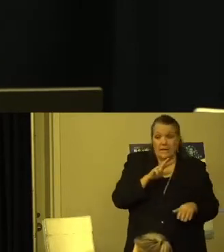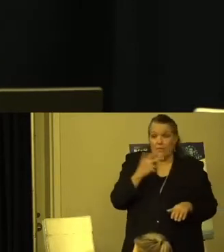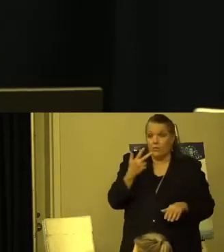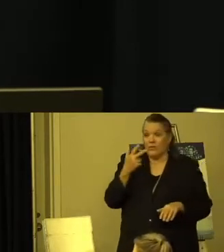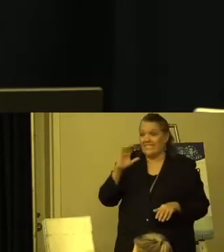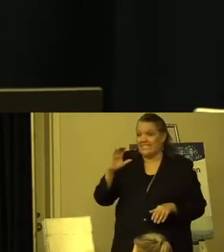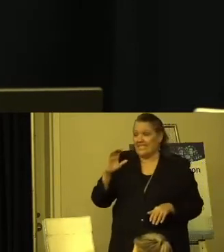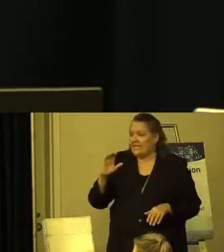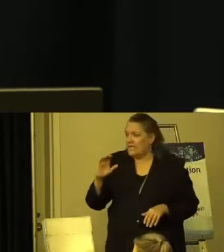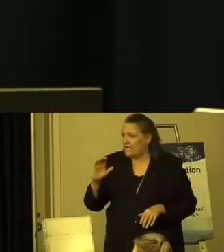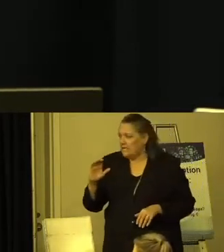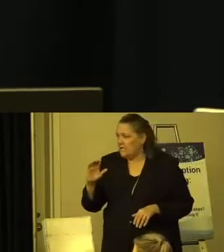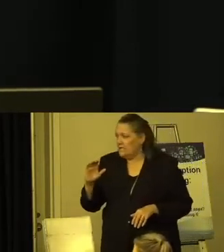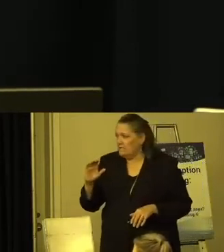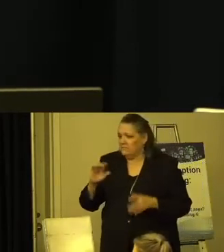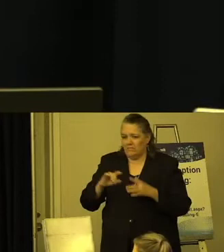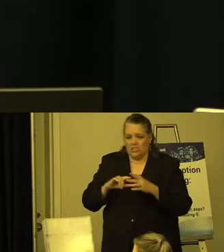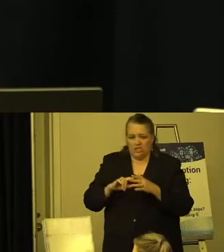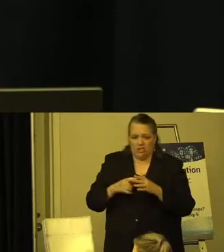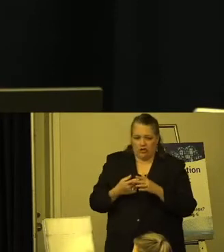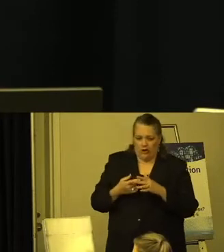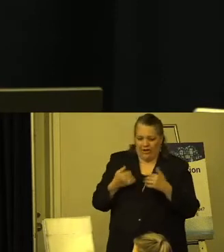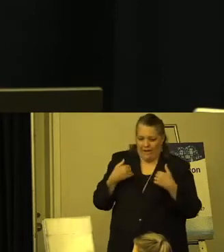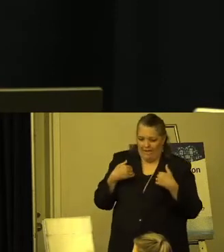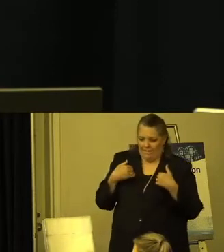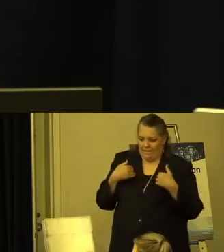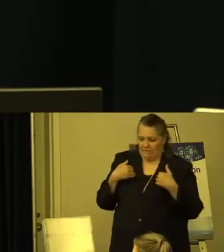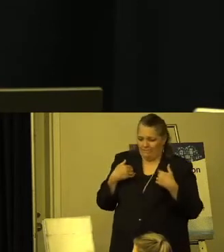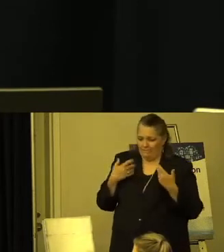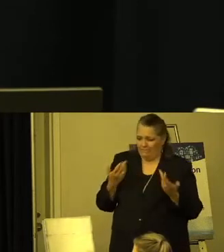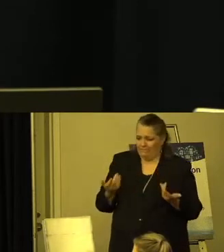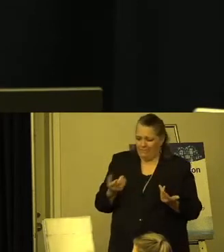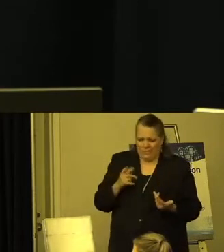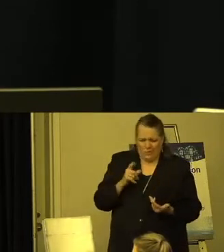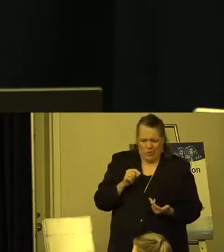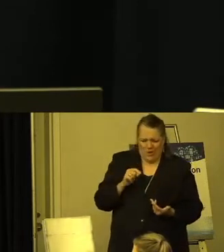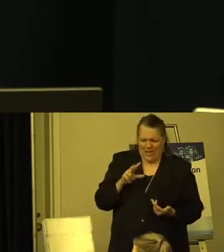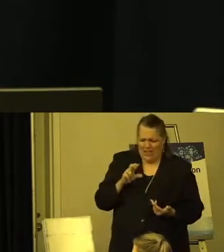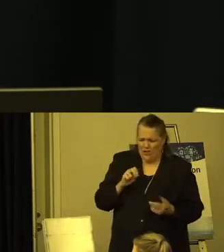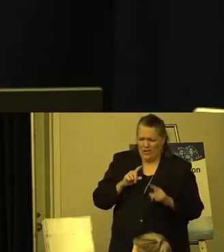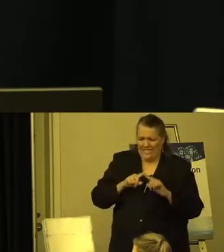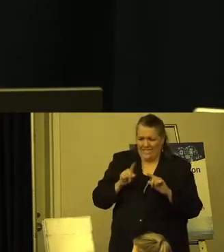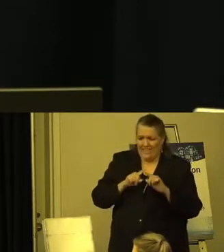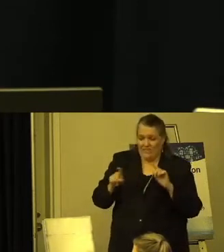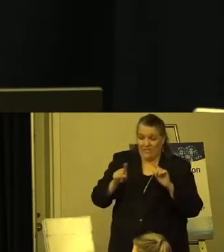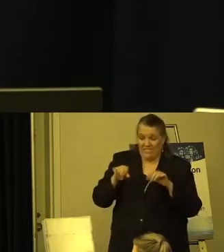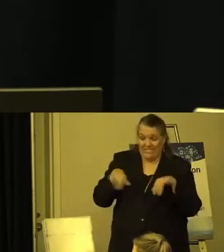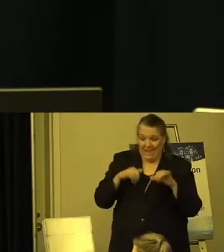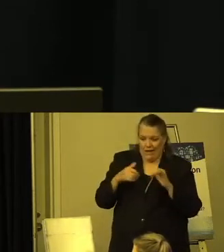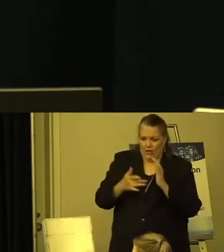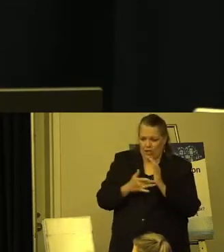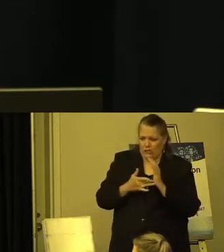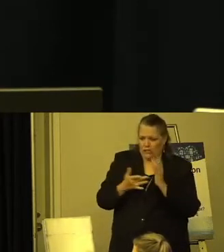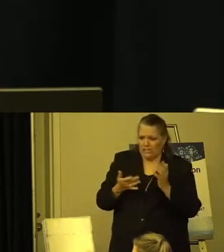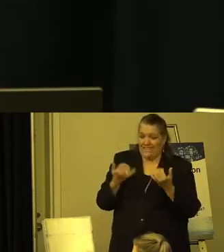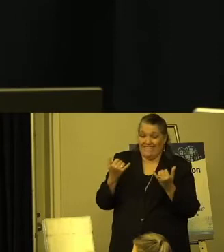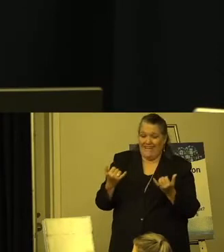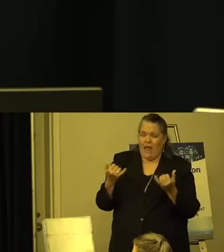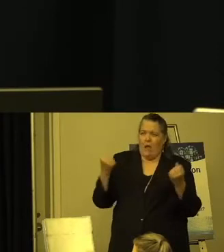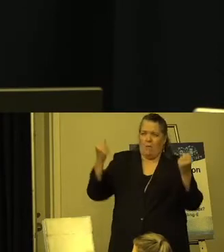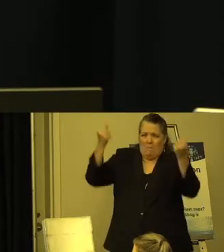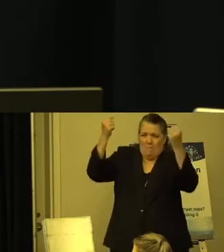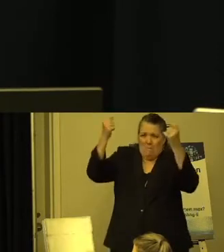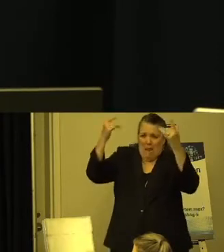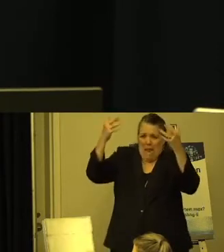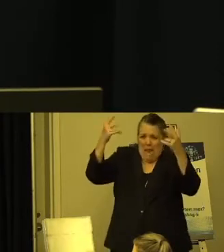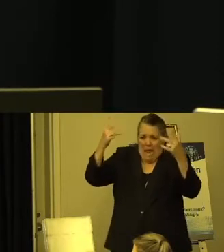W3C had somehow started having, I don't know, like 20 to 30 different technical standards. And now it's hundreds